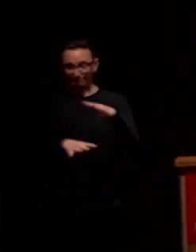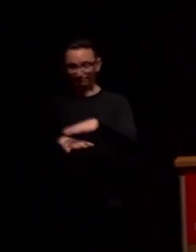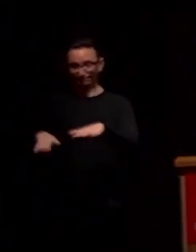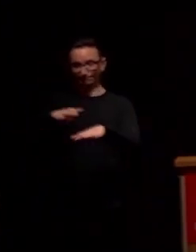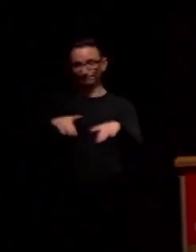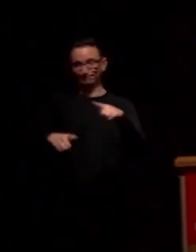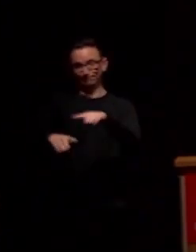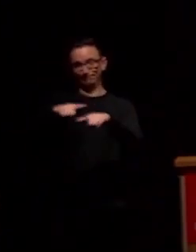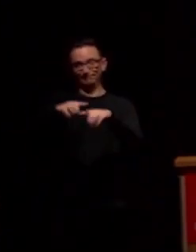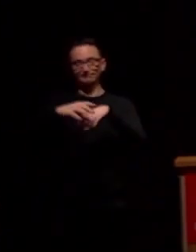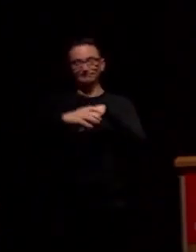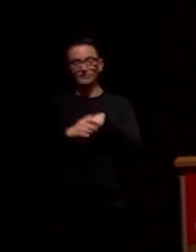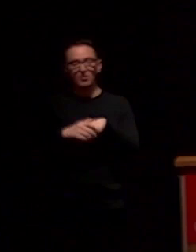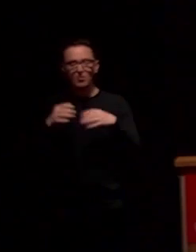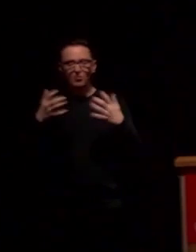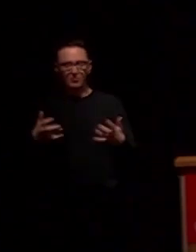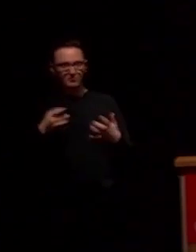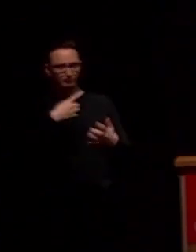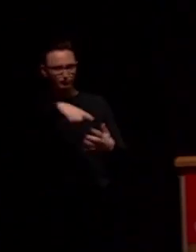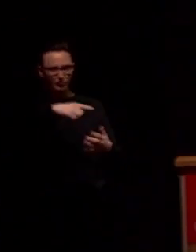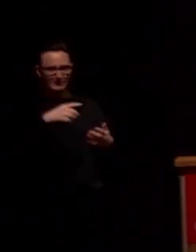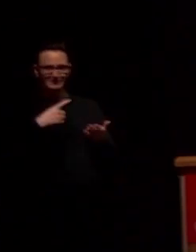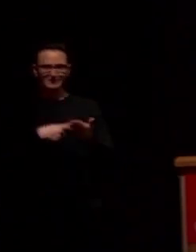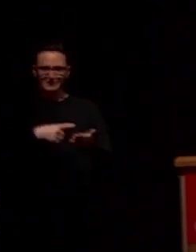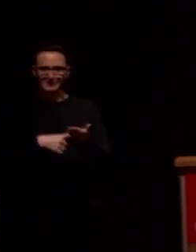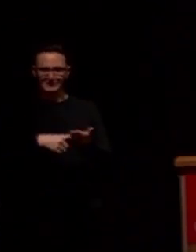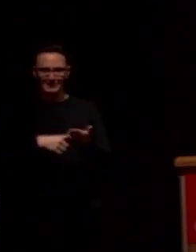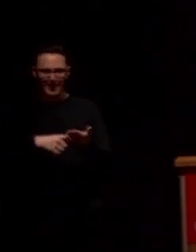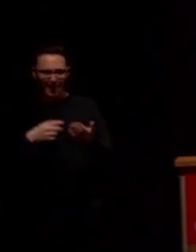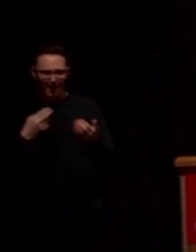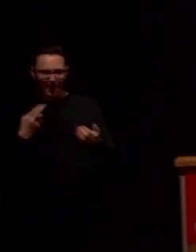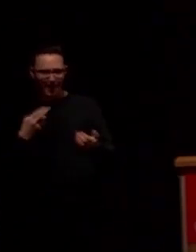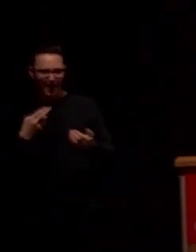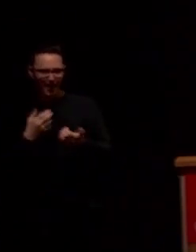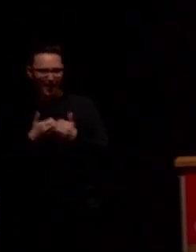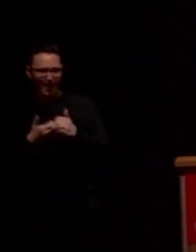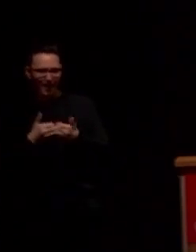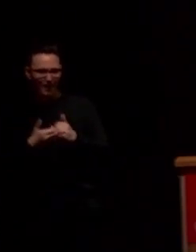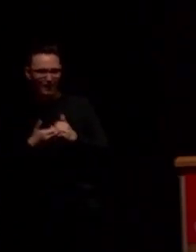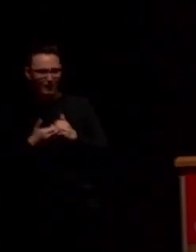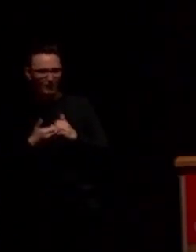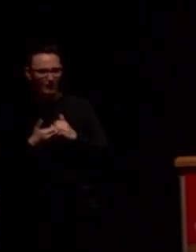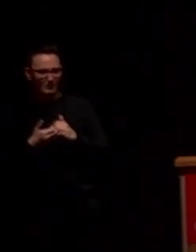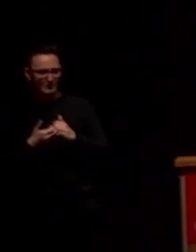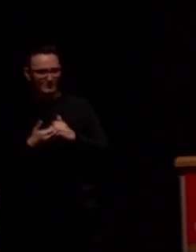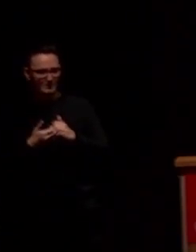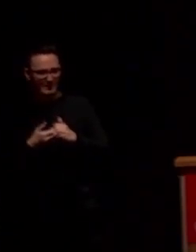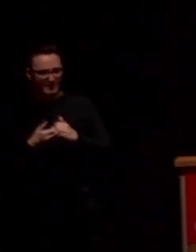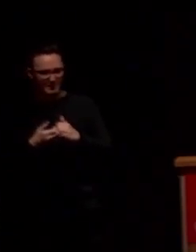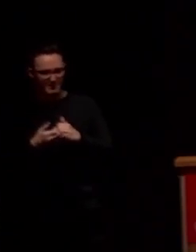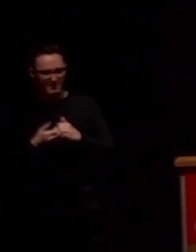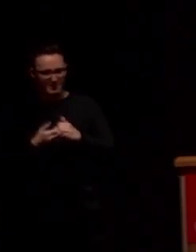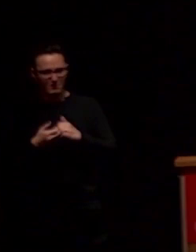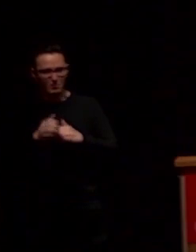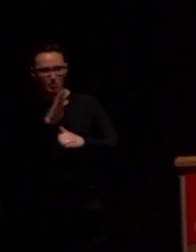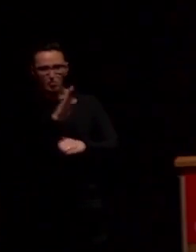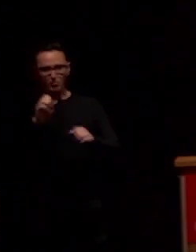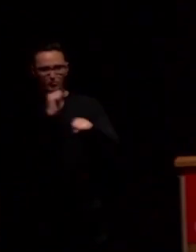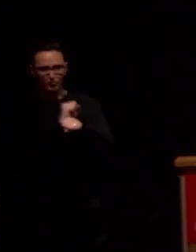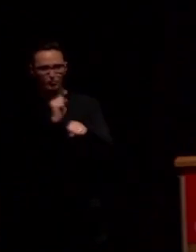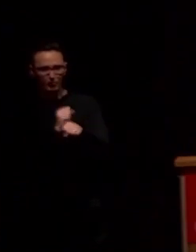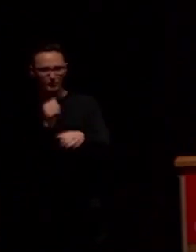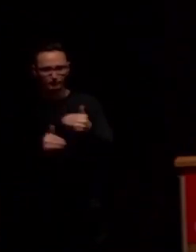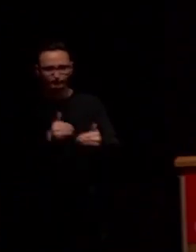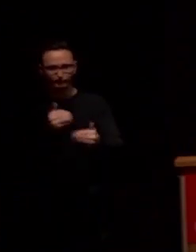more about how you see these intersecting oppressions play out in the communities that you serve and in the work that you do,